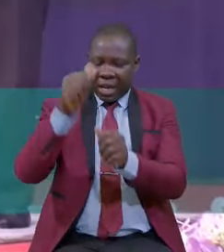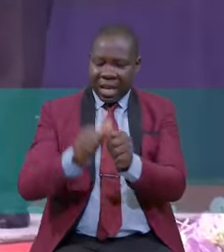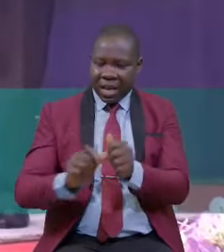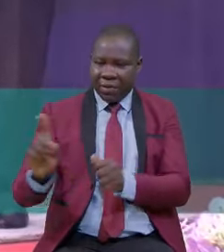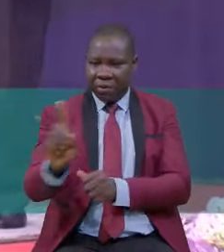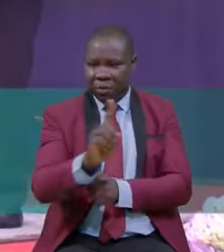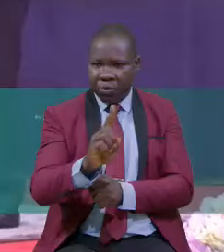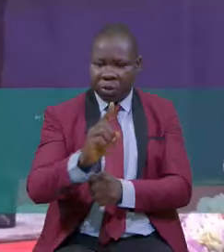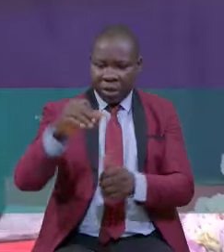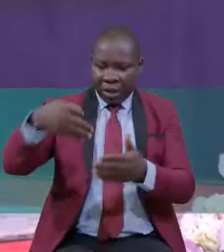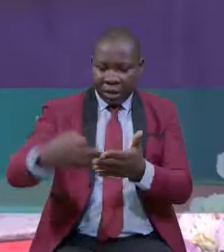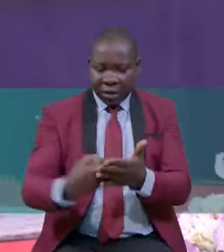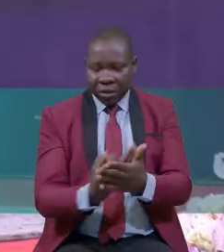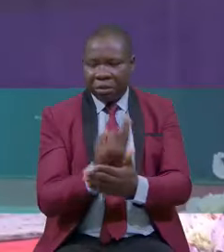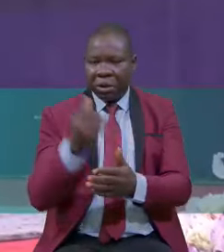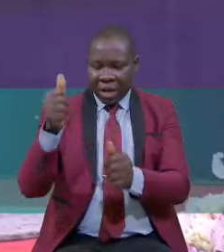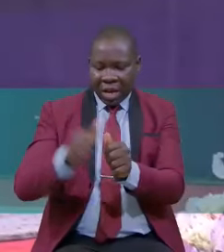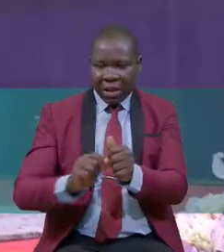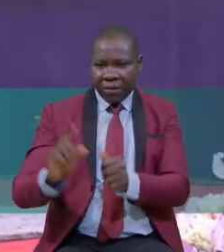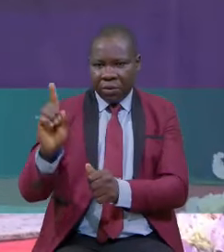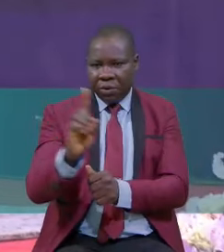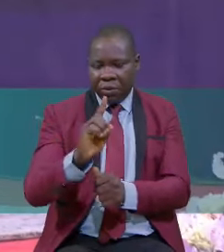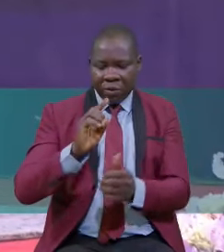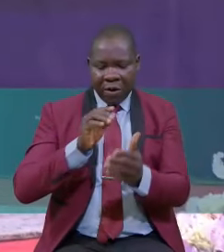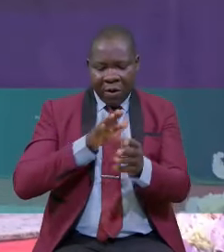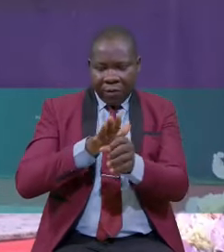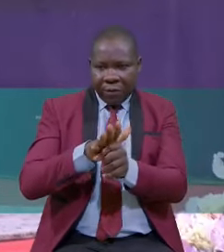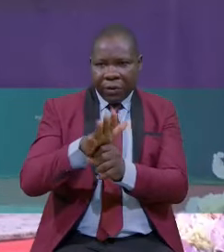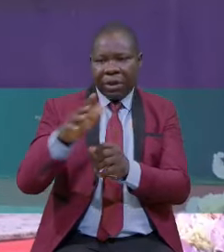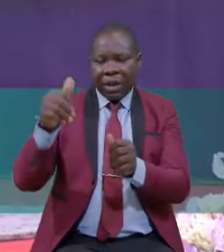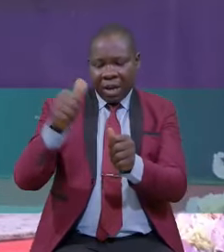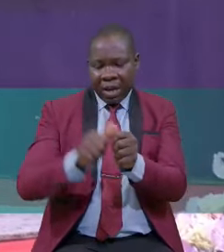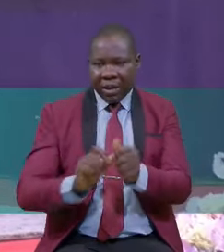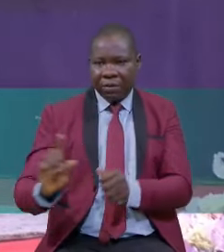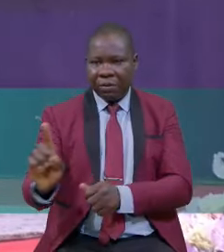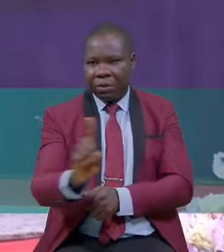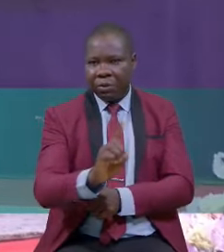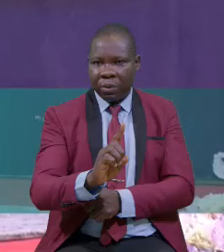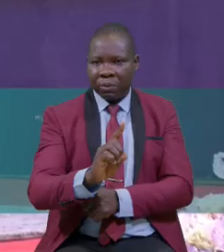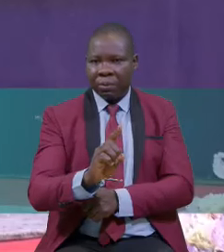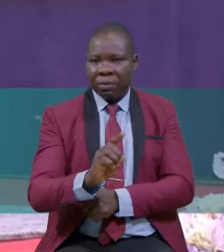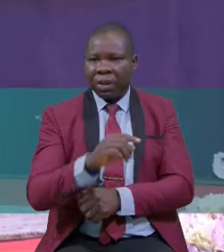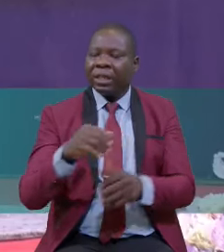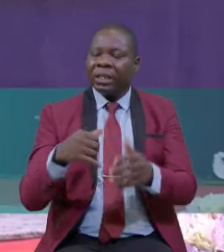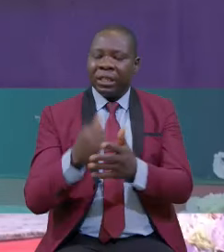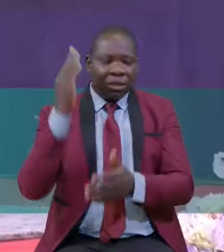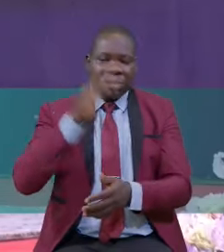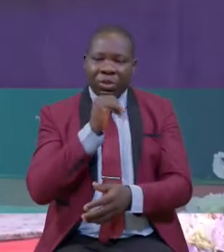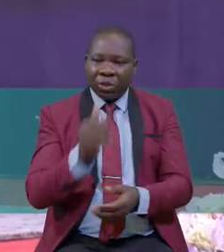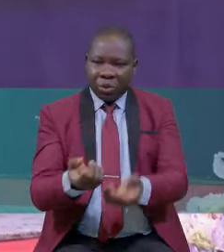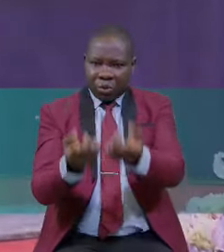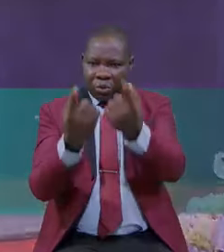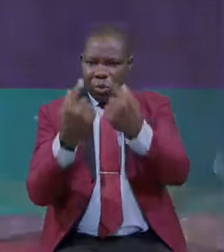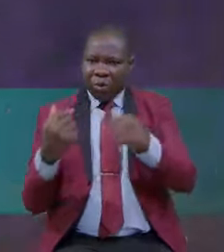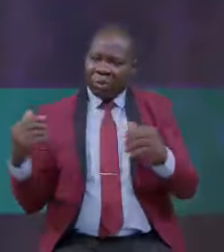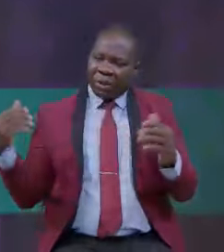fructifies everyone, makes us bear fruit. It shall not return to me void. The promises of God will not return unto